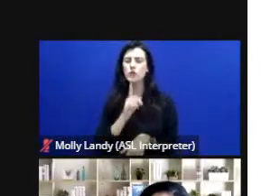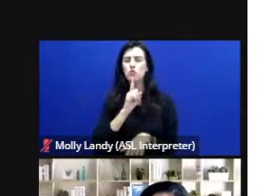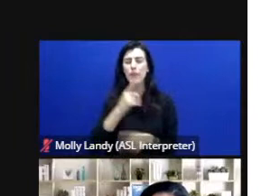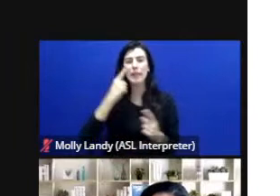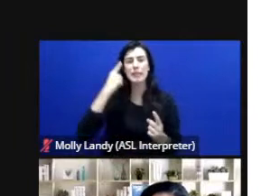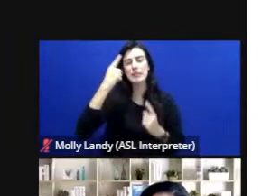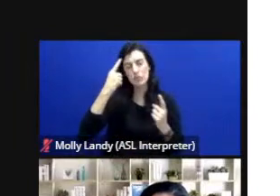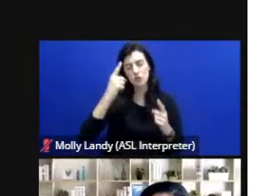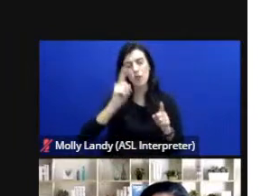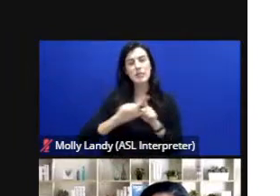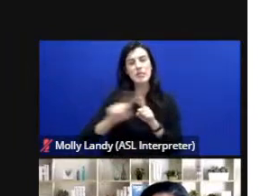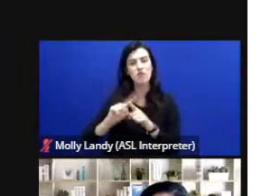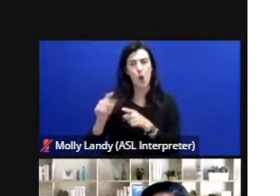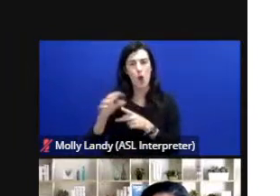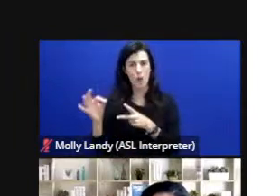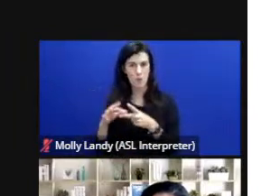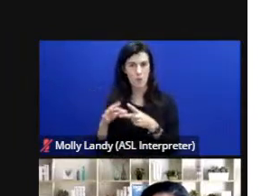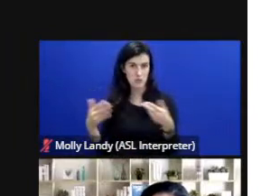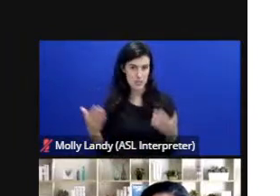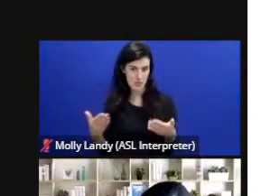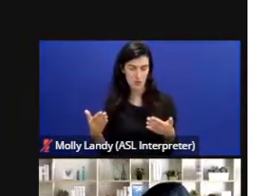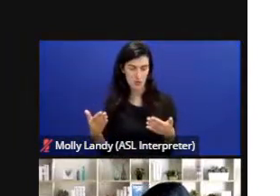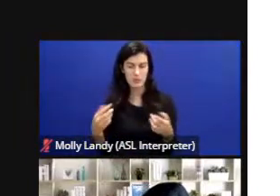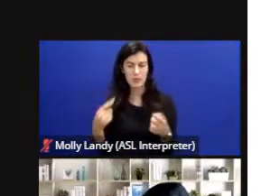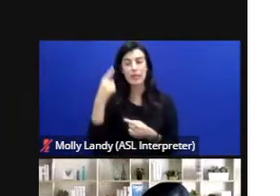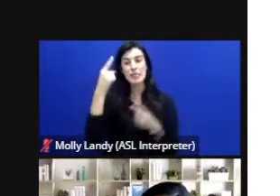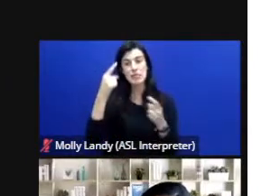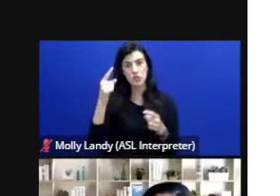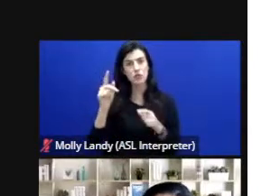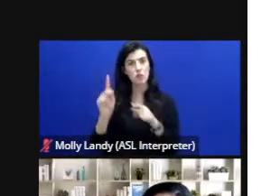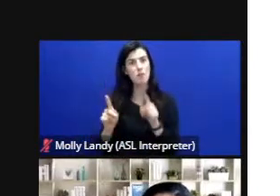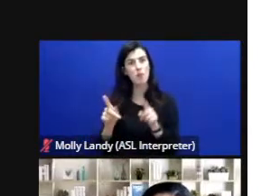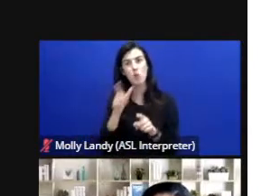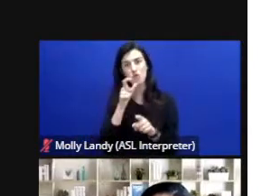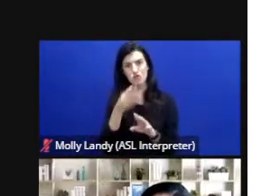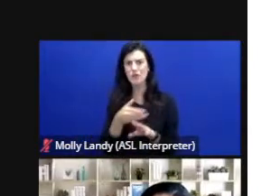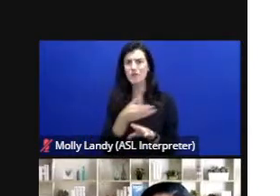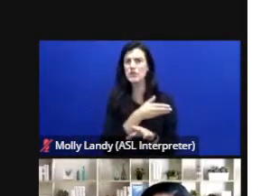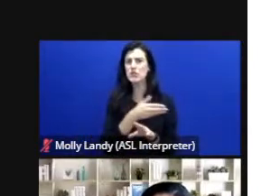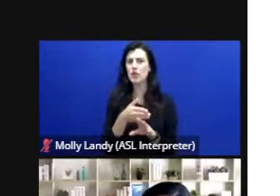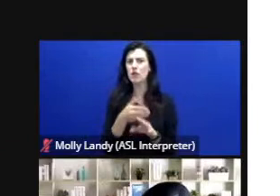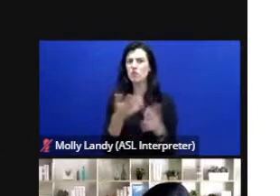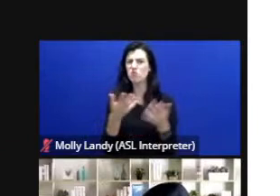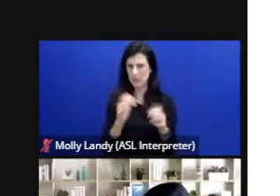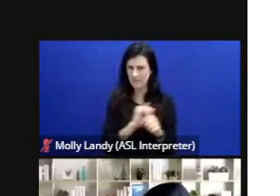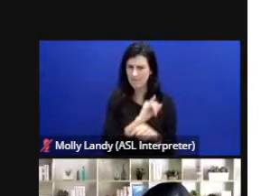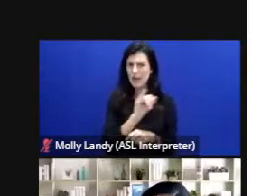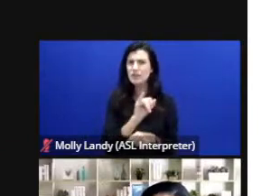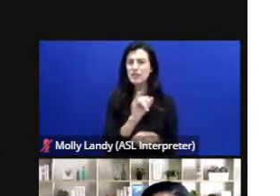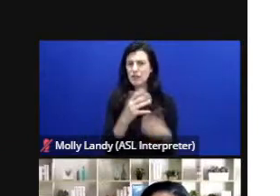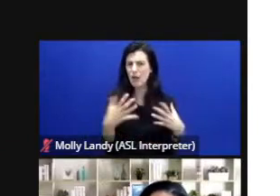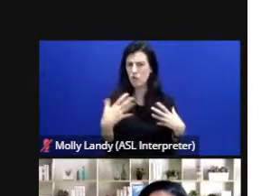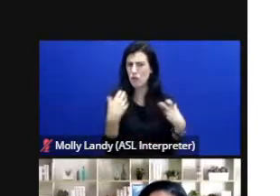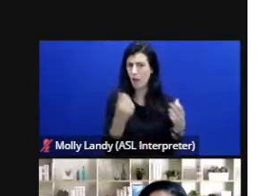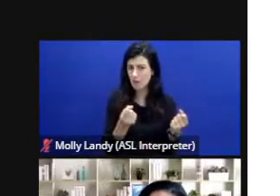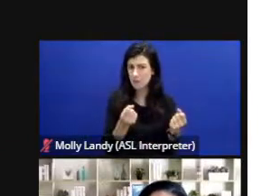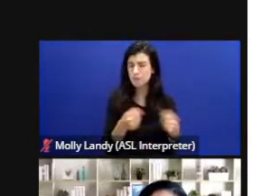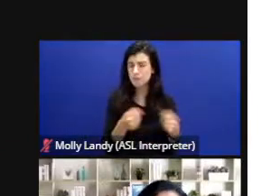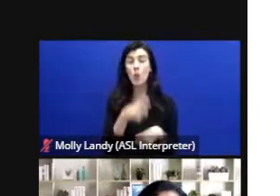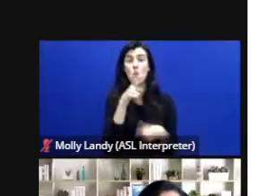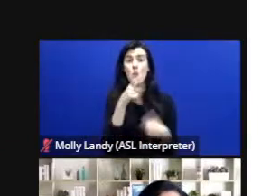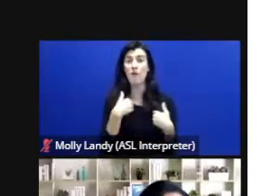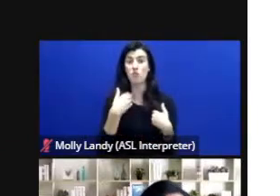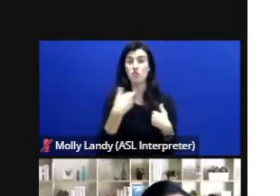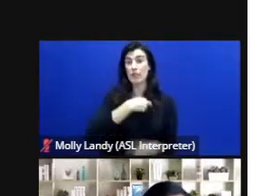options here and consider those who have been previously infected and recovered, those who do not want to take it for religious reasons, and